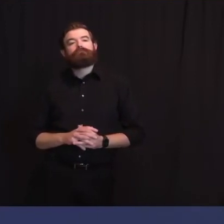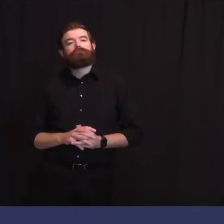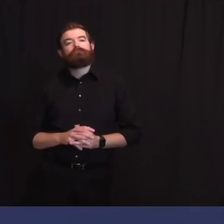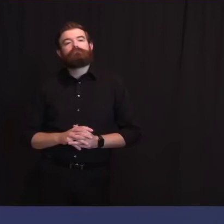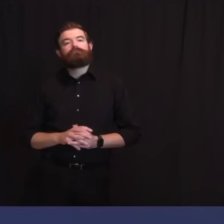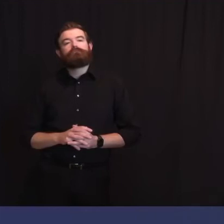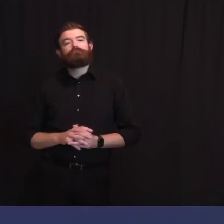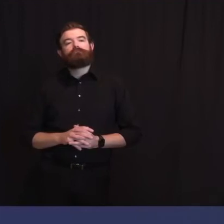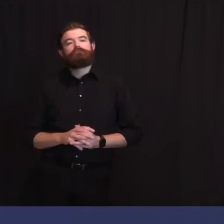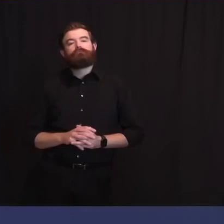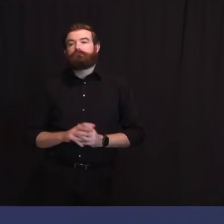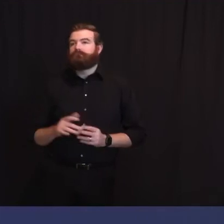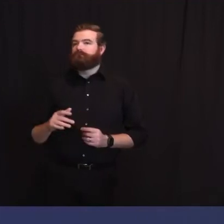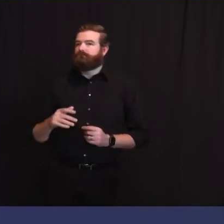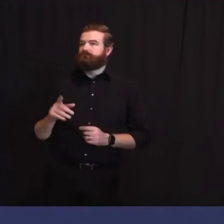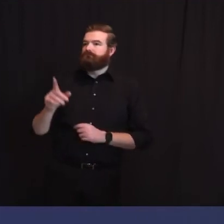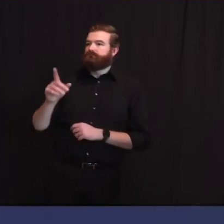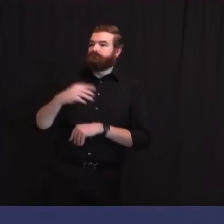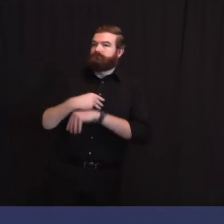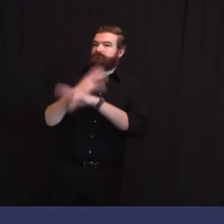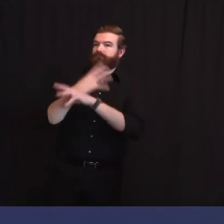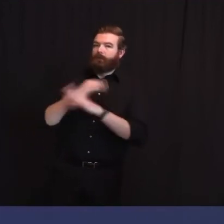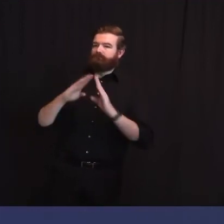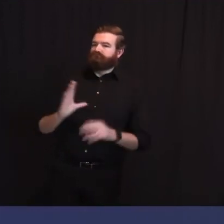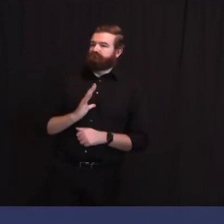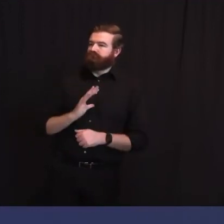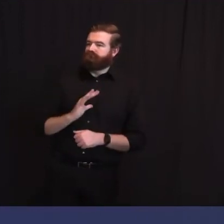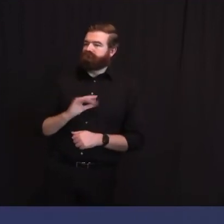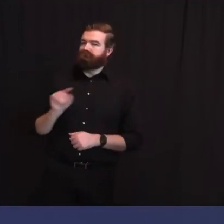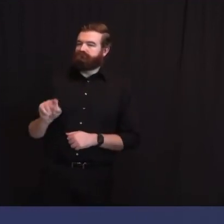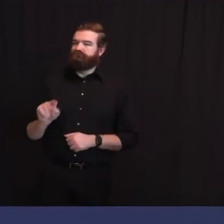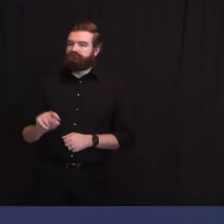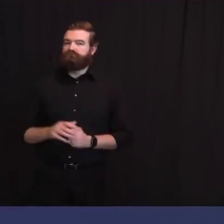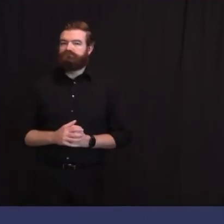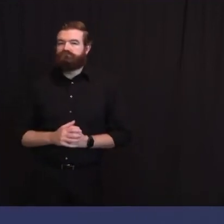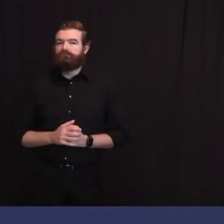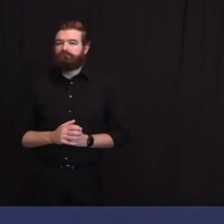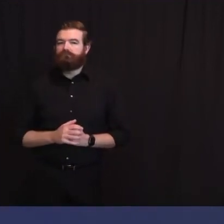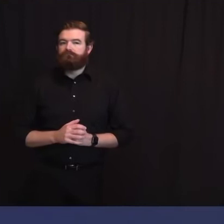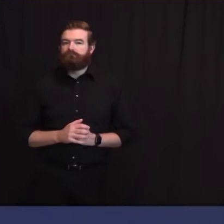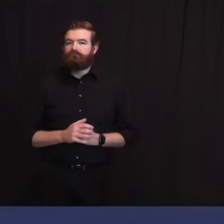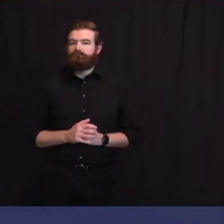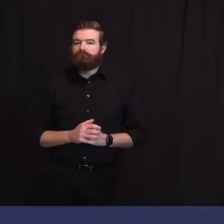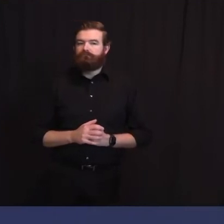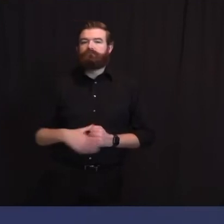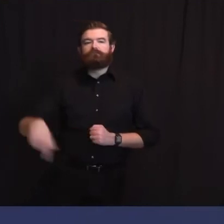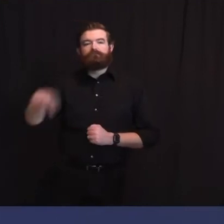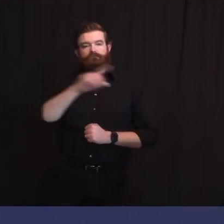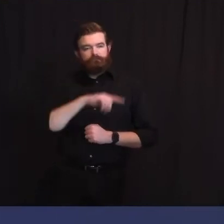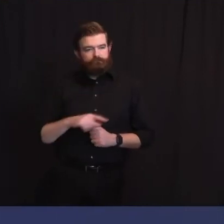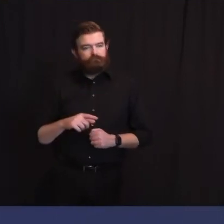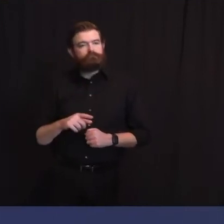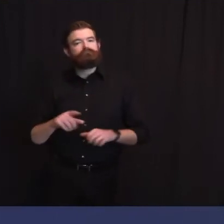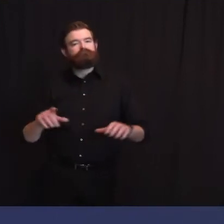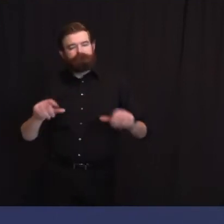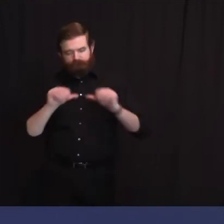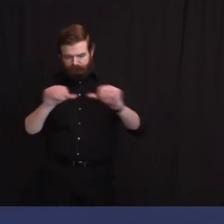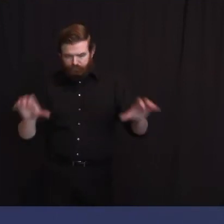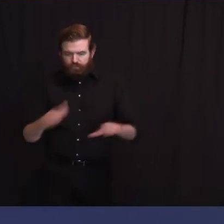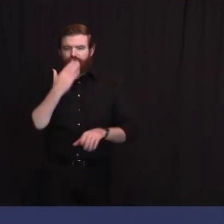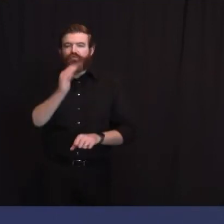Please, I would just ask 2 things. Please keep doing a good job. I read a